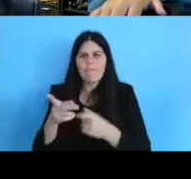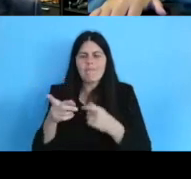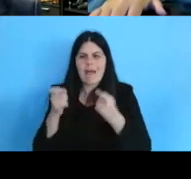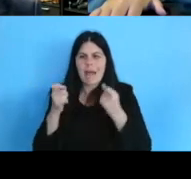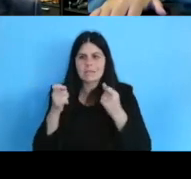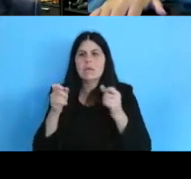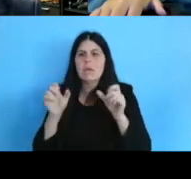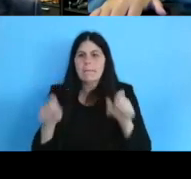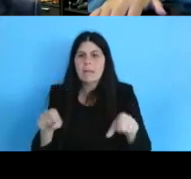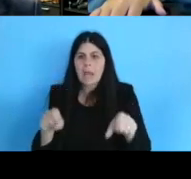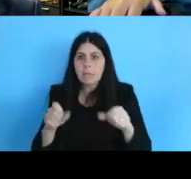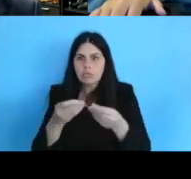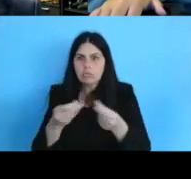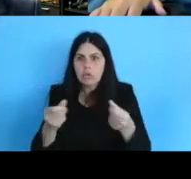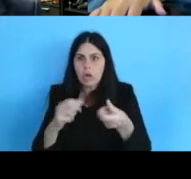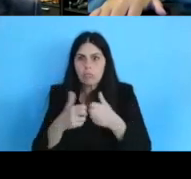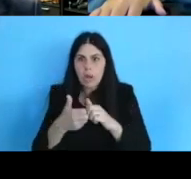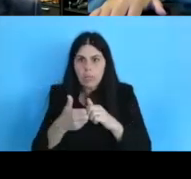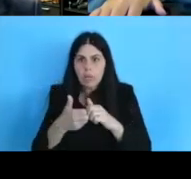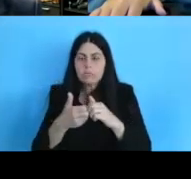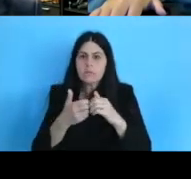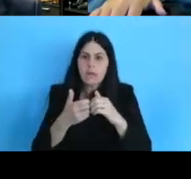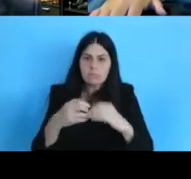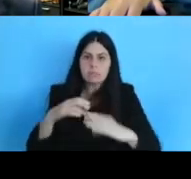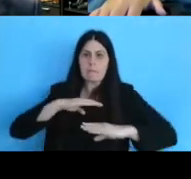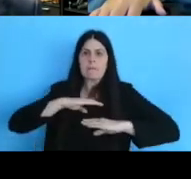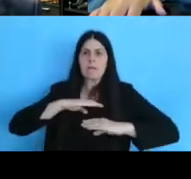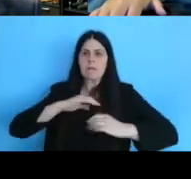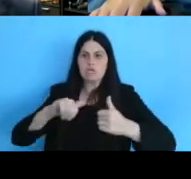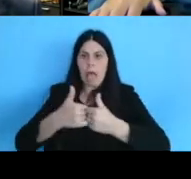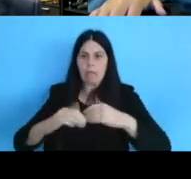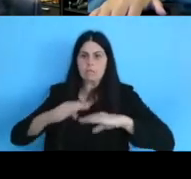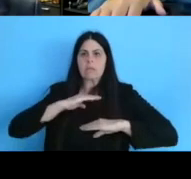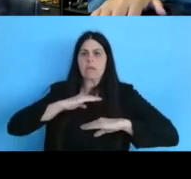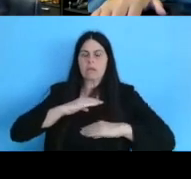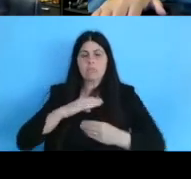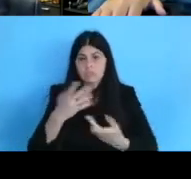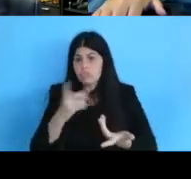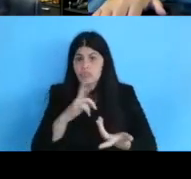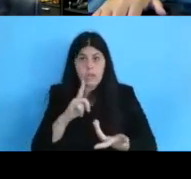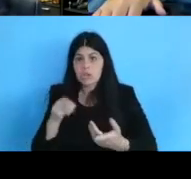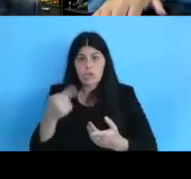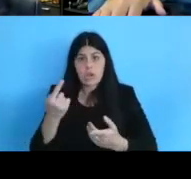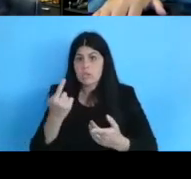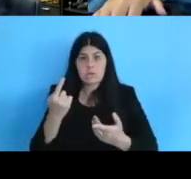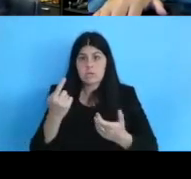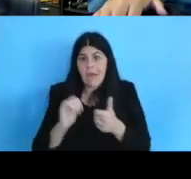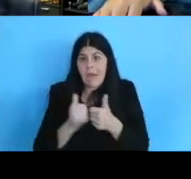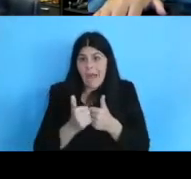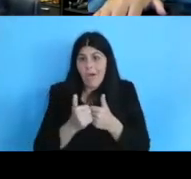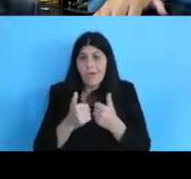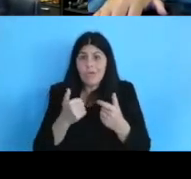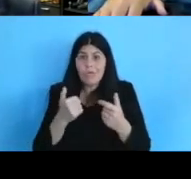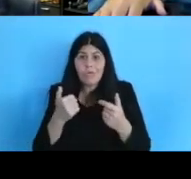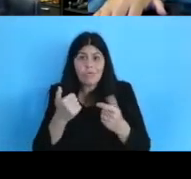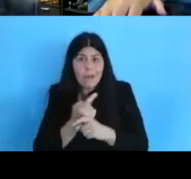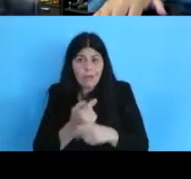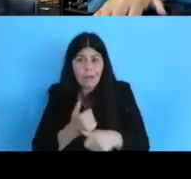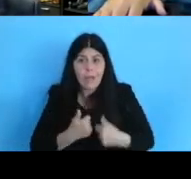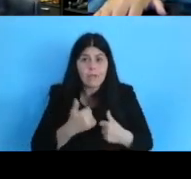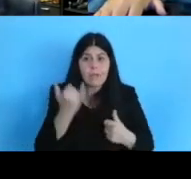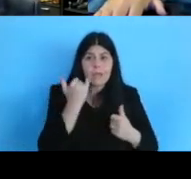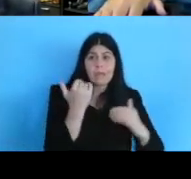meet challenges, and it is based on the day-to-day life that we live. You start with limited accessibility to buildings,